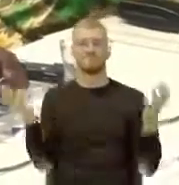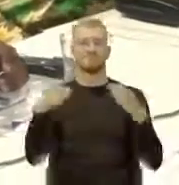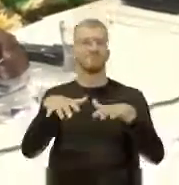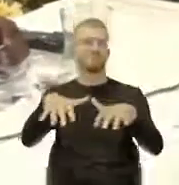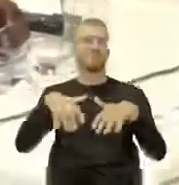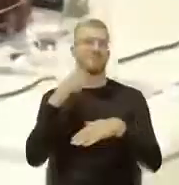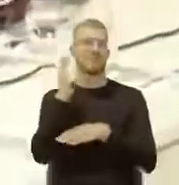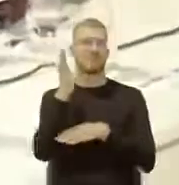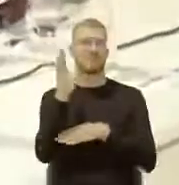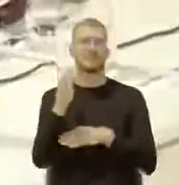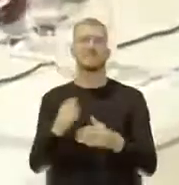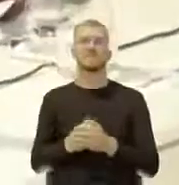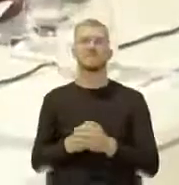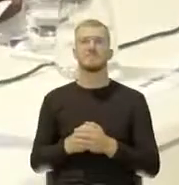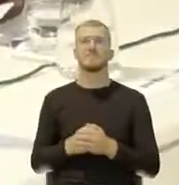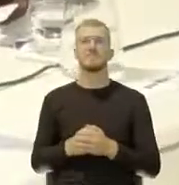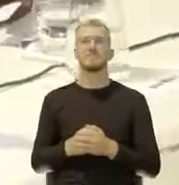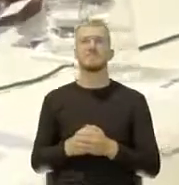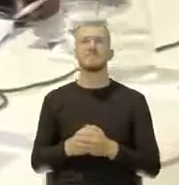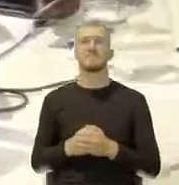the UCLG Congress